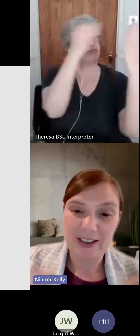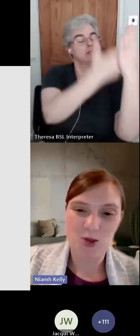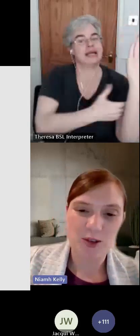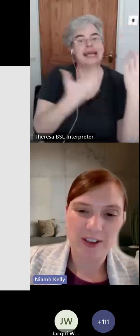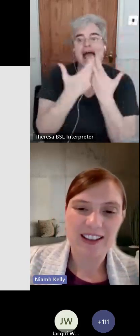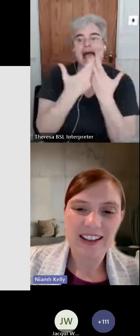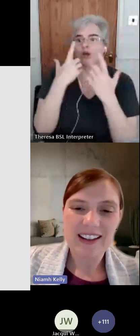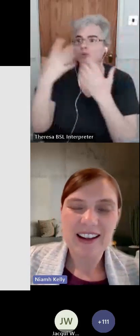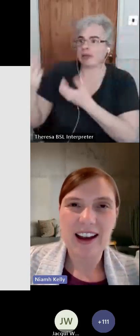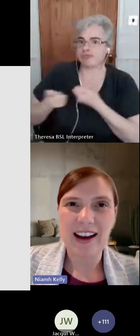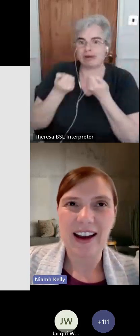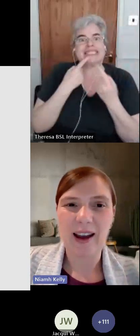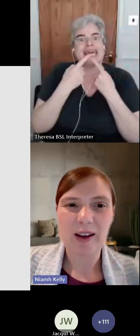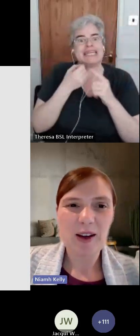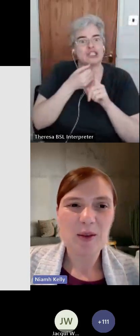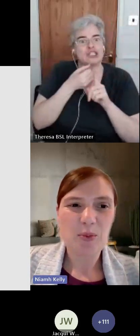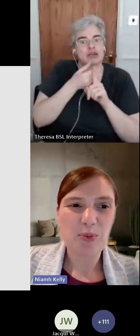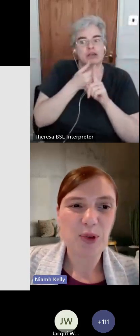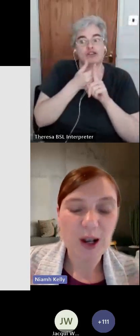bring a data-driven